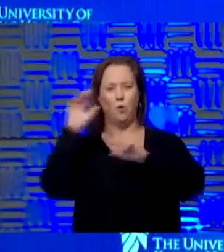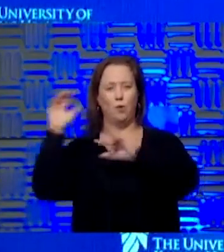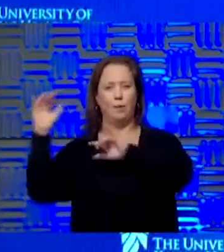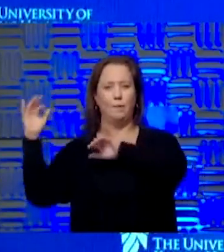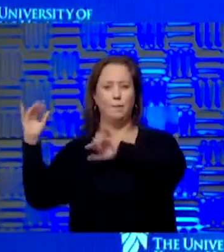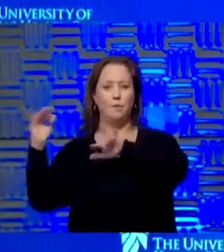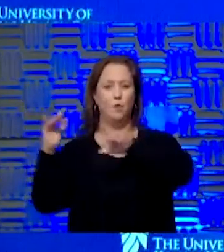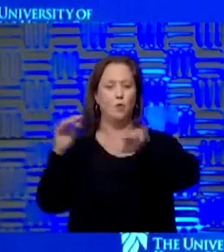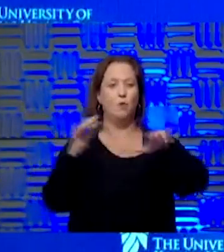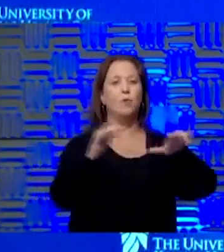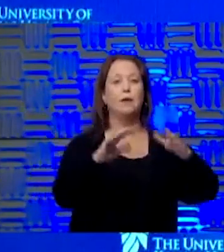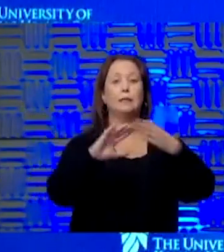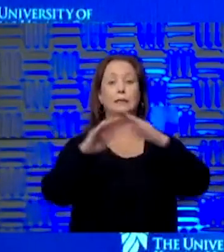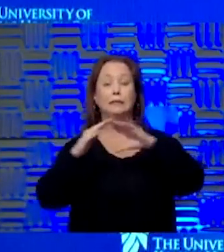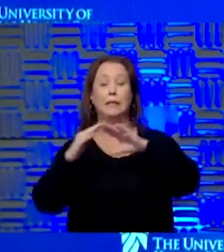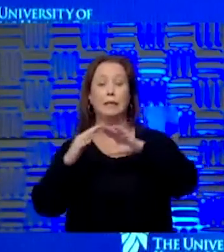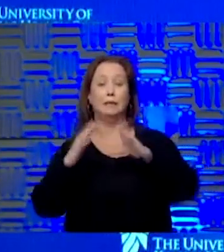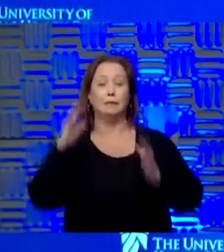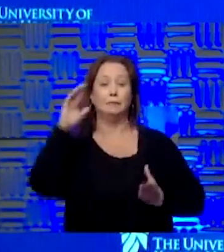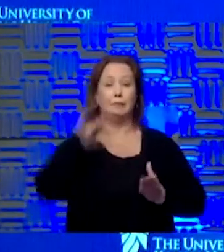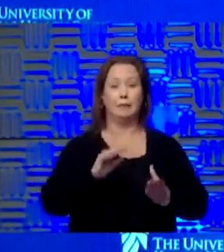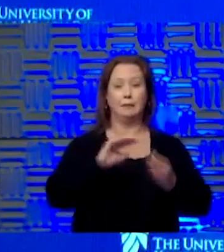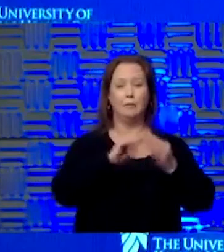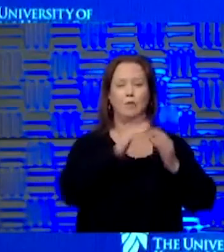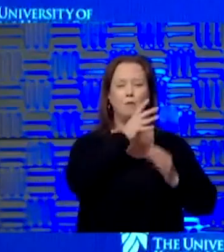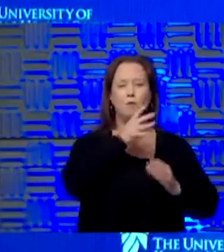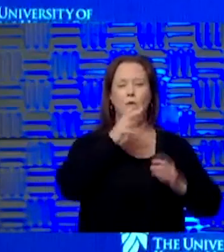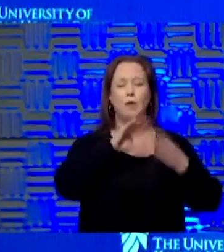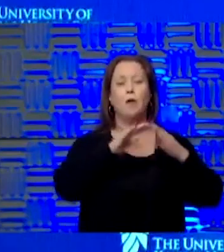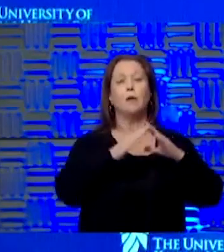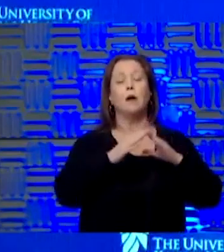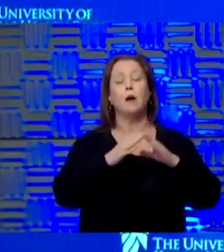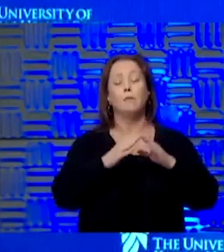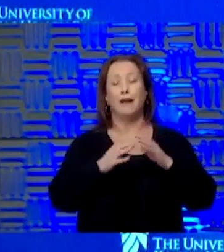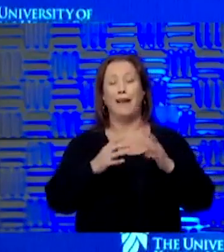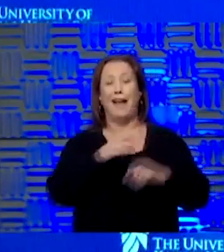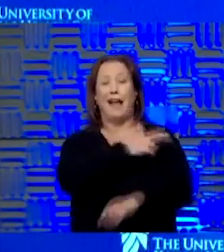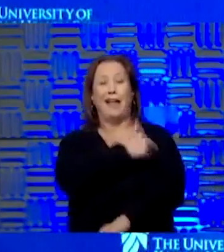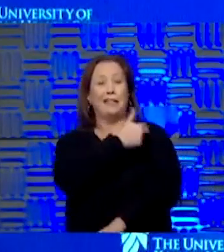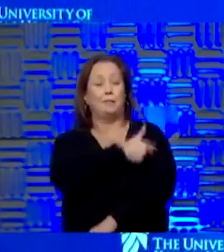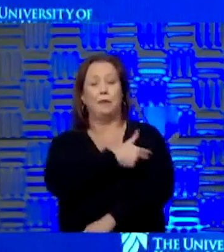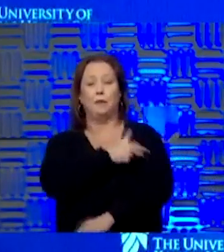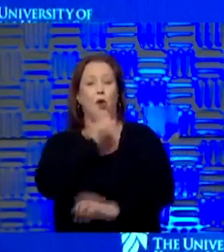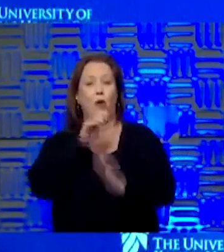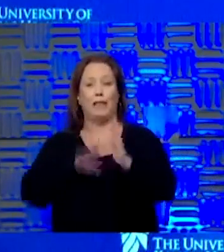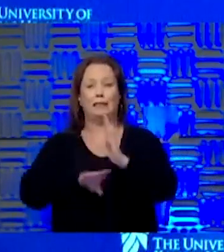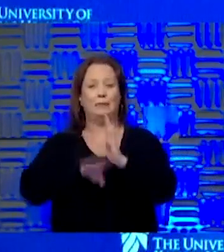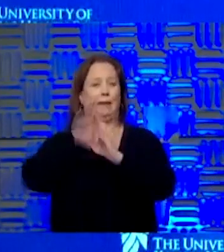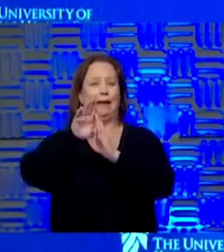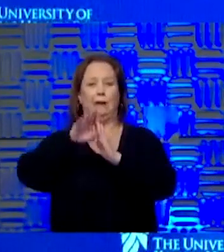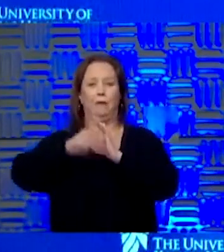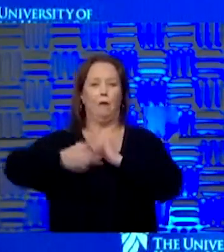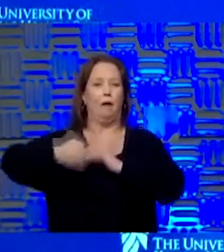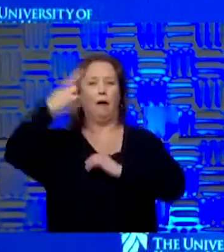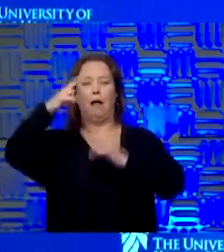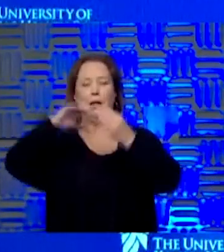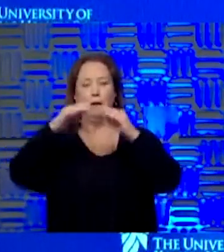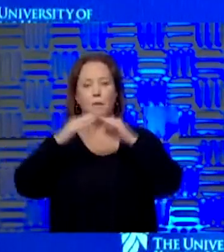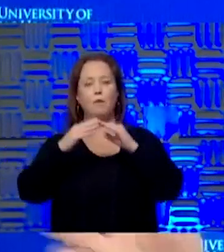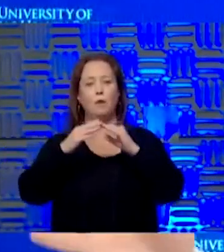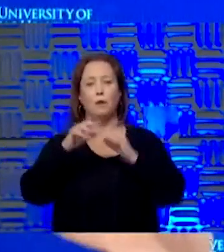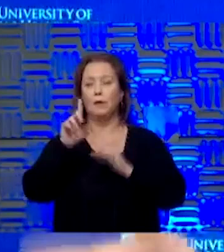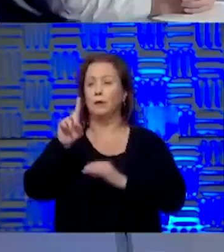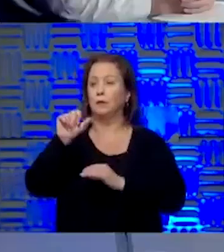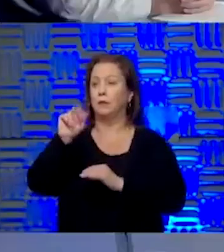the more urban areas to the more less populated areas. But overall hospitalizations are not spiking to some high number. So I think,